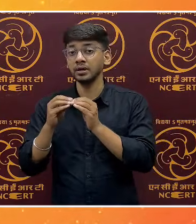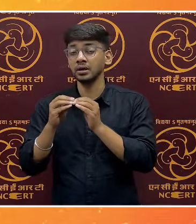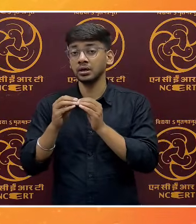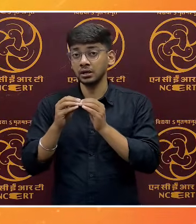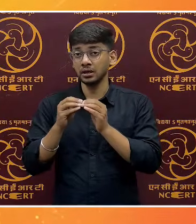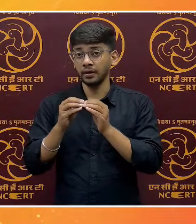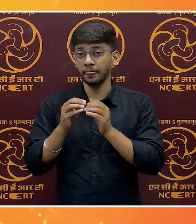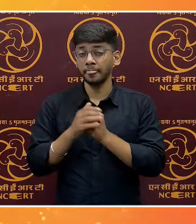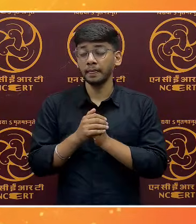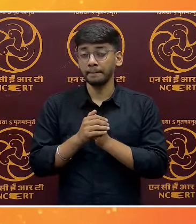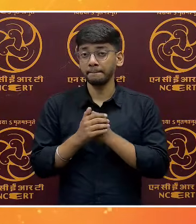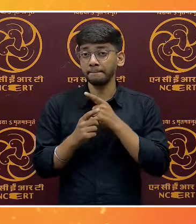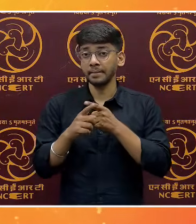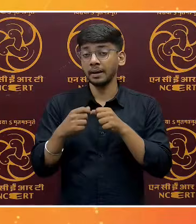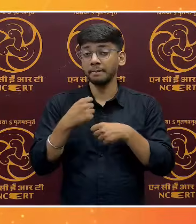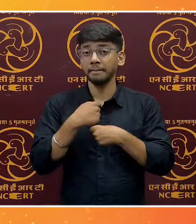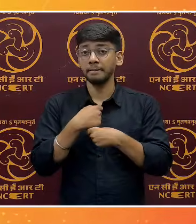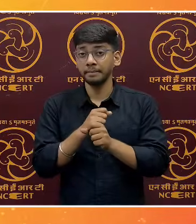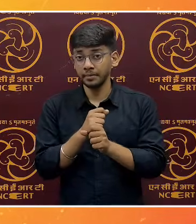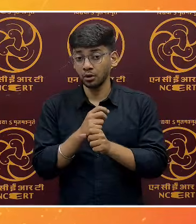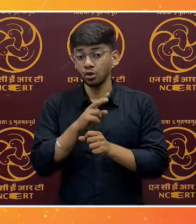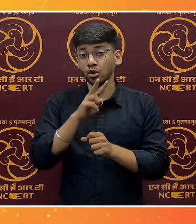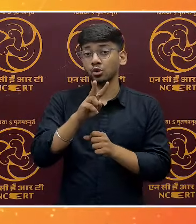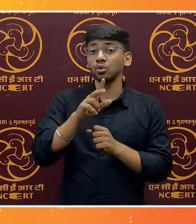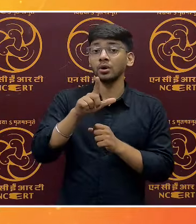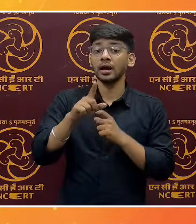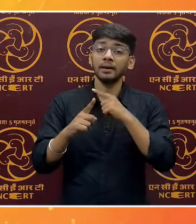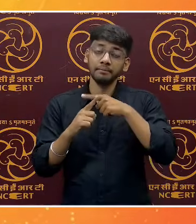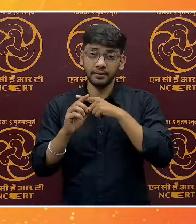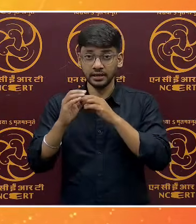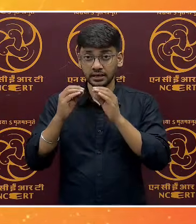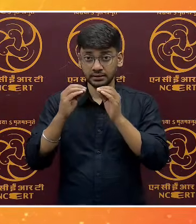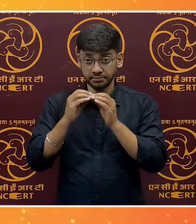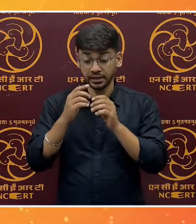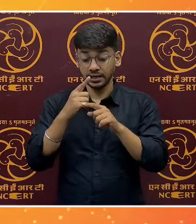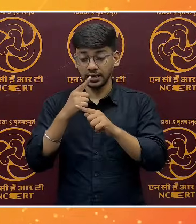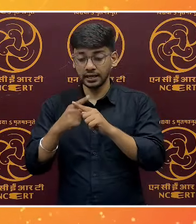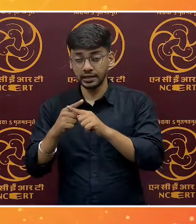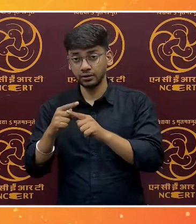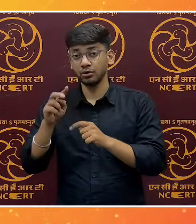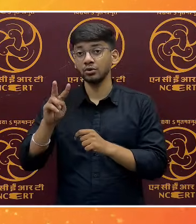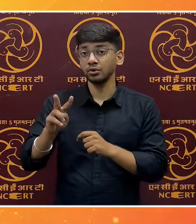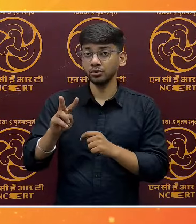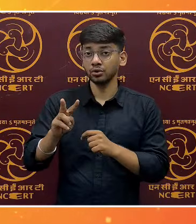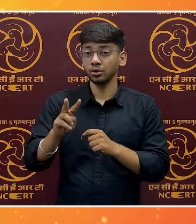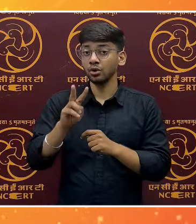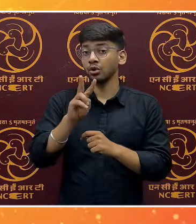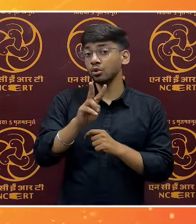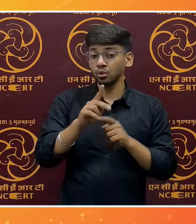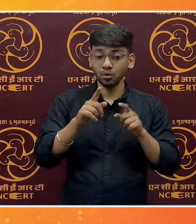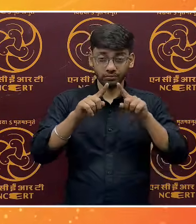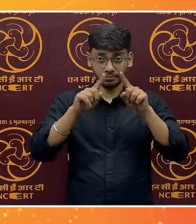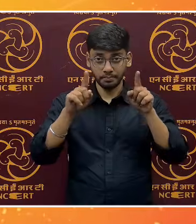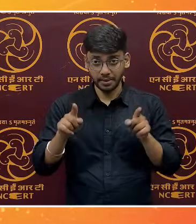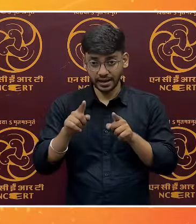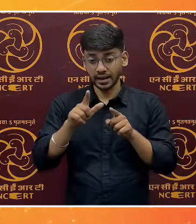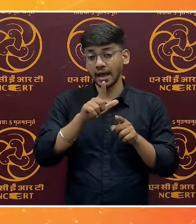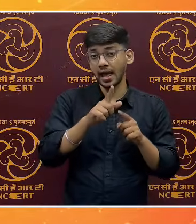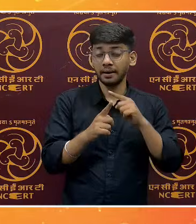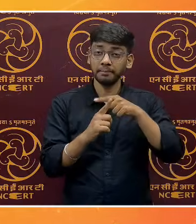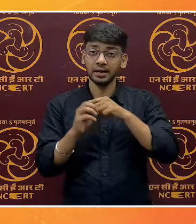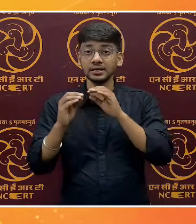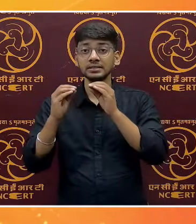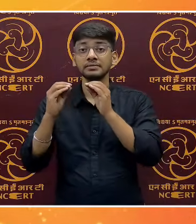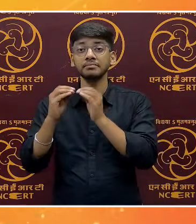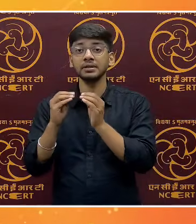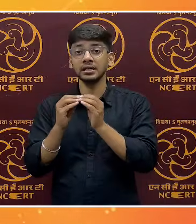takes common and it will become 2L plus B into 2. So we can write it 2 bracket L plus B. Now what is this? This is